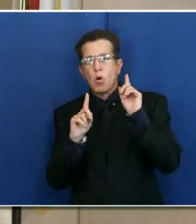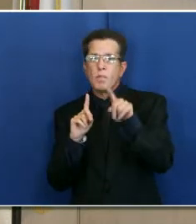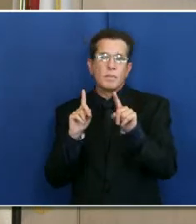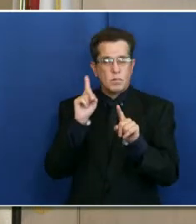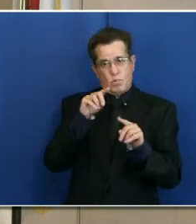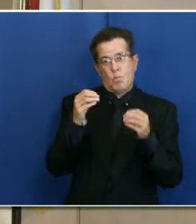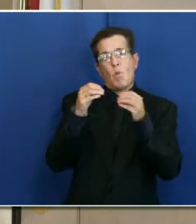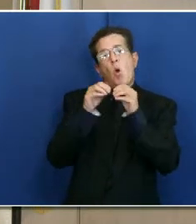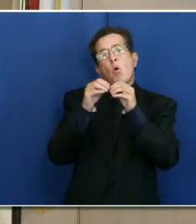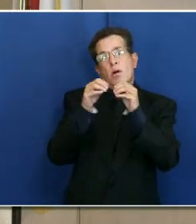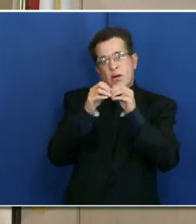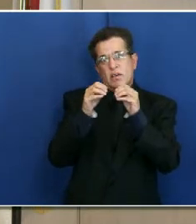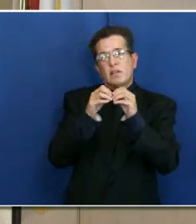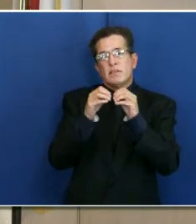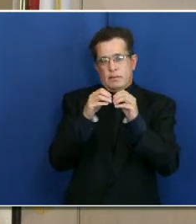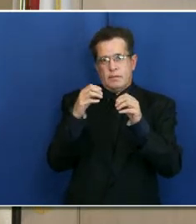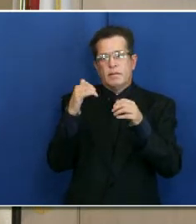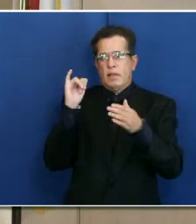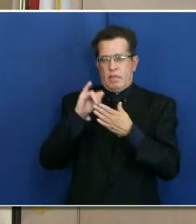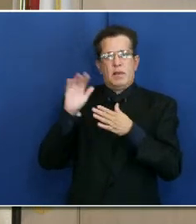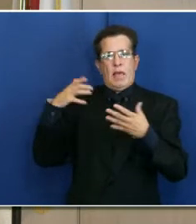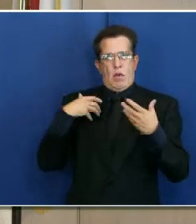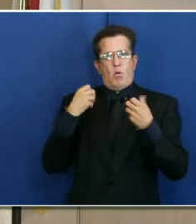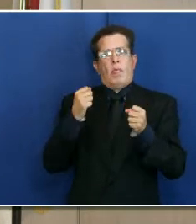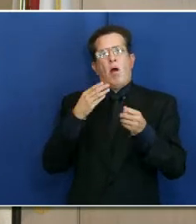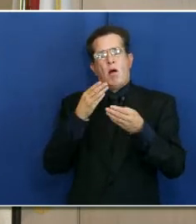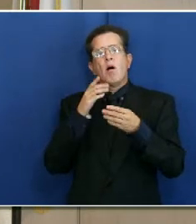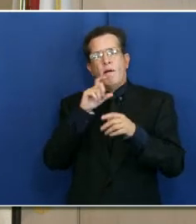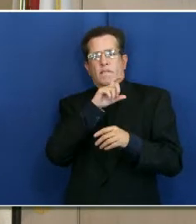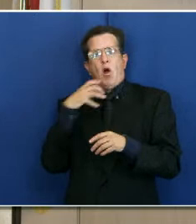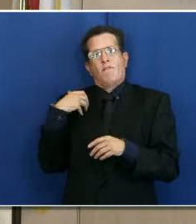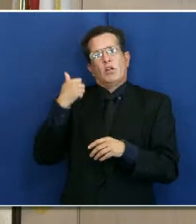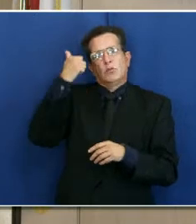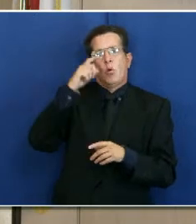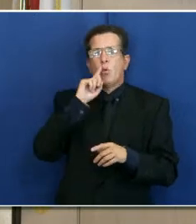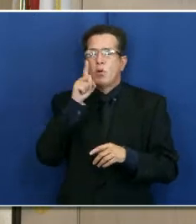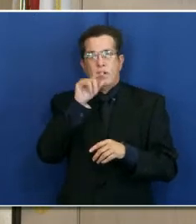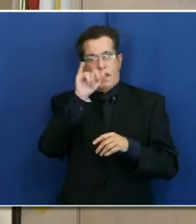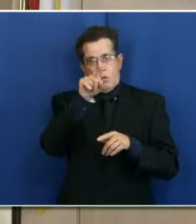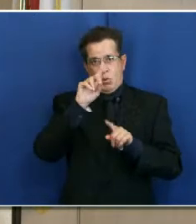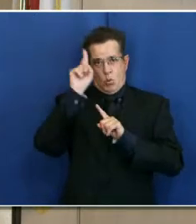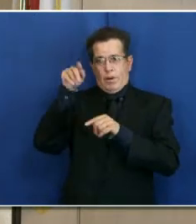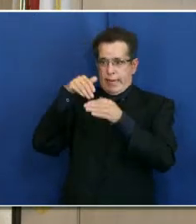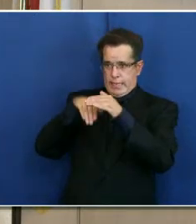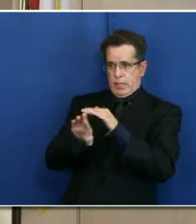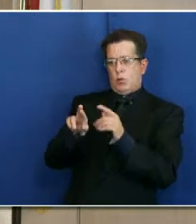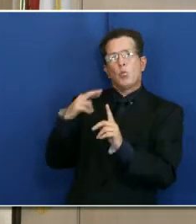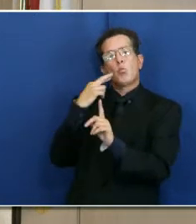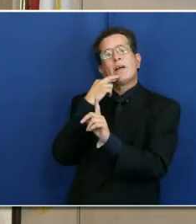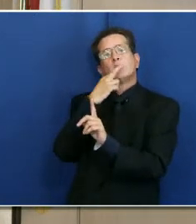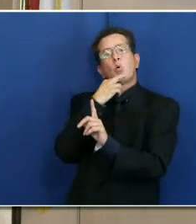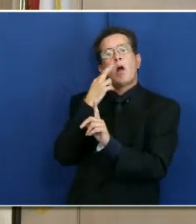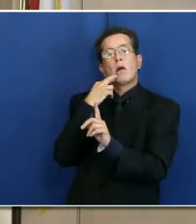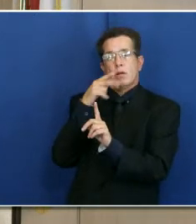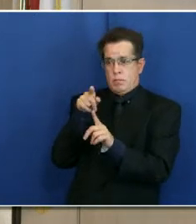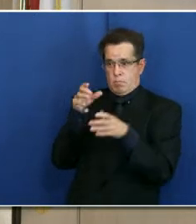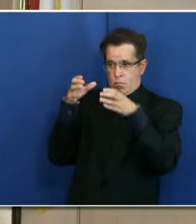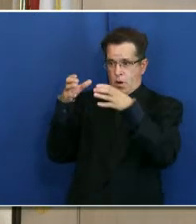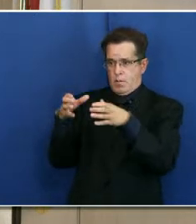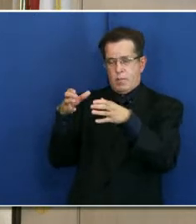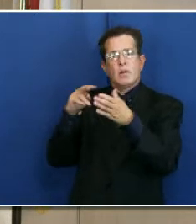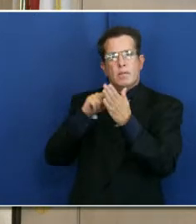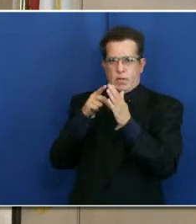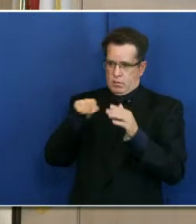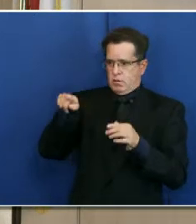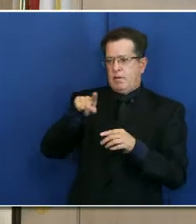actions that will be in the health officers' orders, and those include, particularly when you're going to the restaurant, for individuals to wear